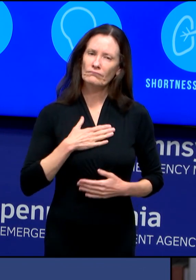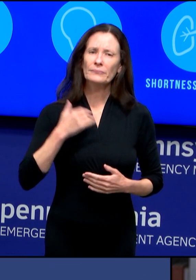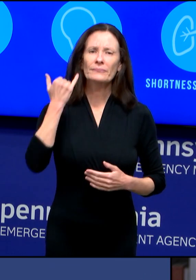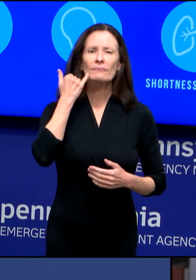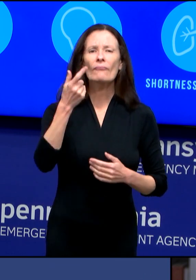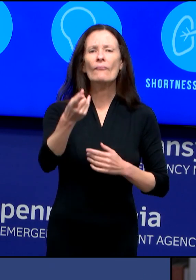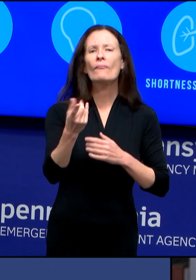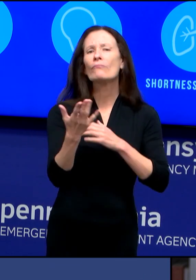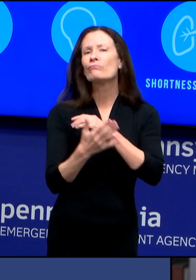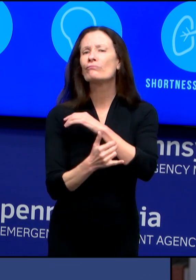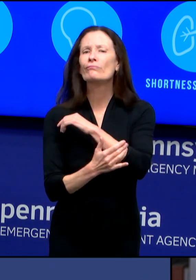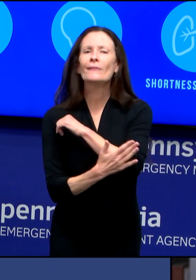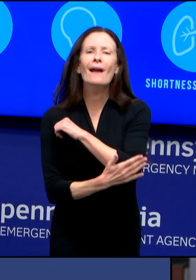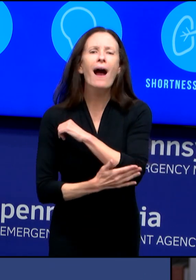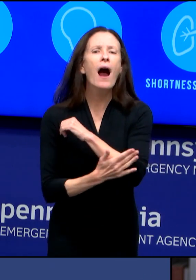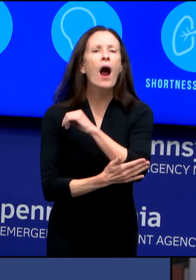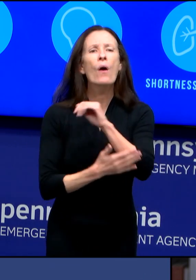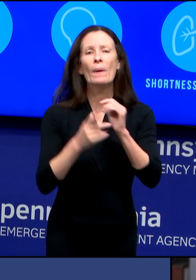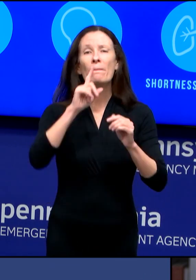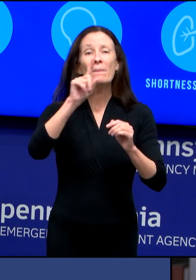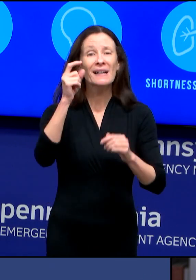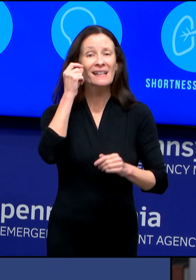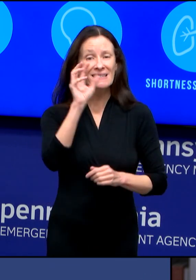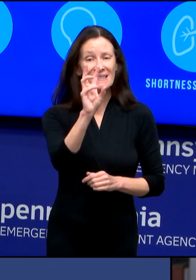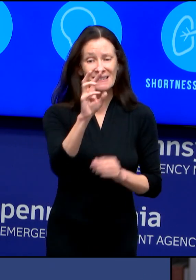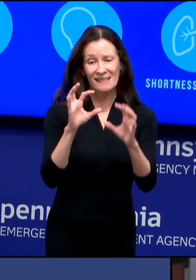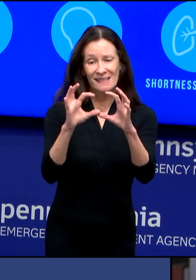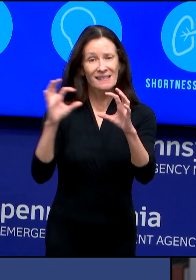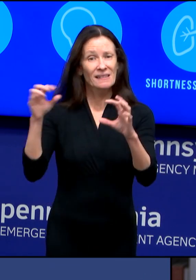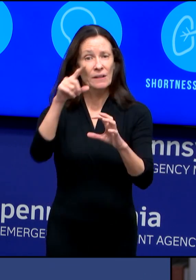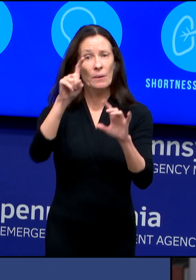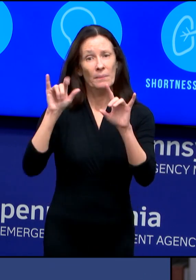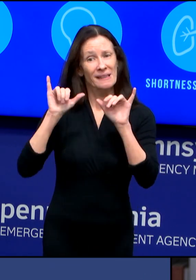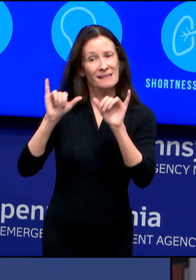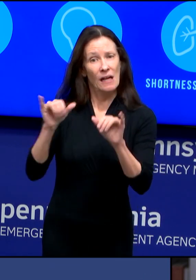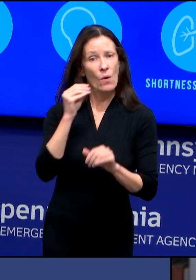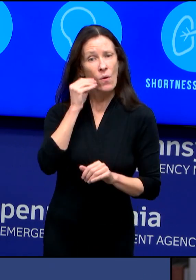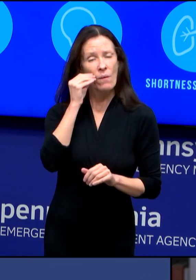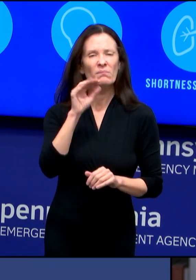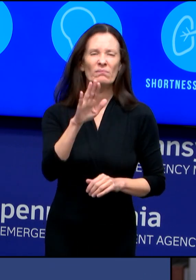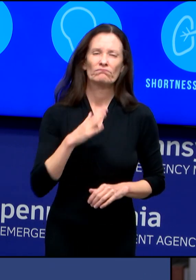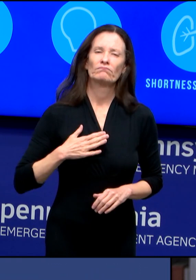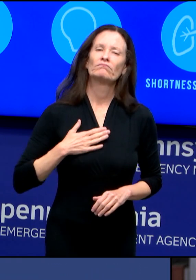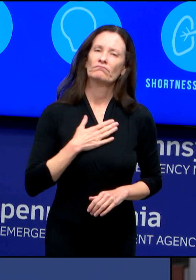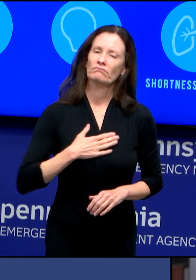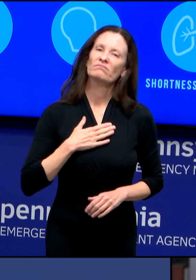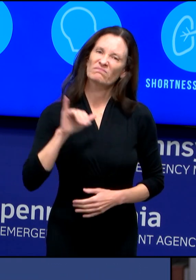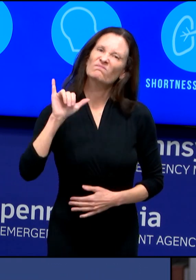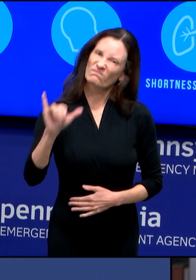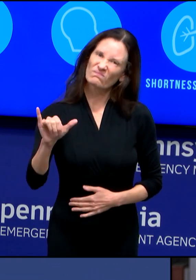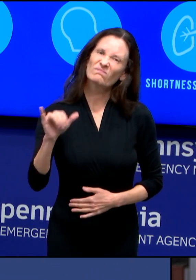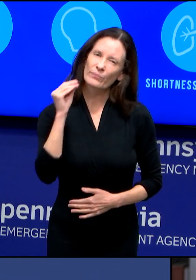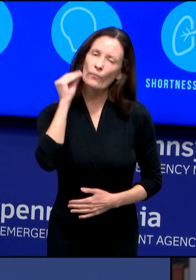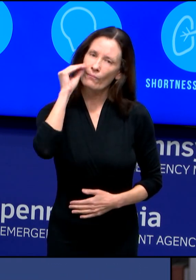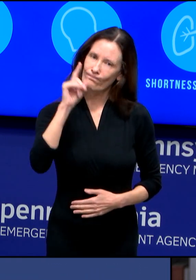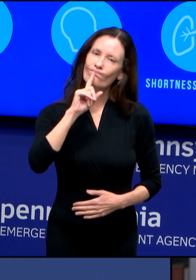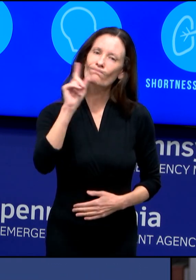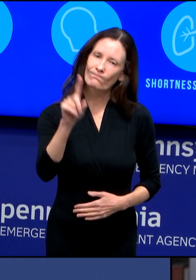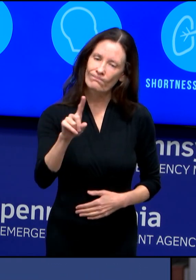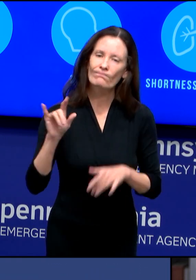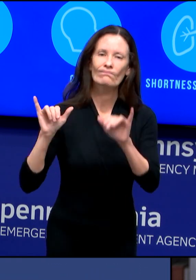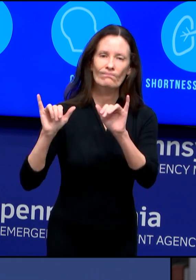Don't leave your home unless someone's life depends on your leaving, because ultimately someone's life does depend on you